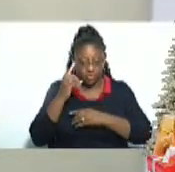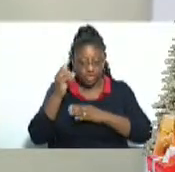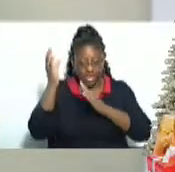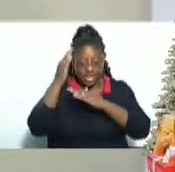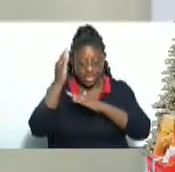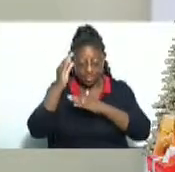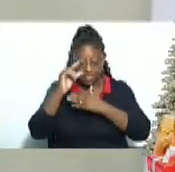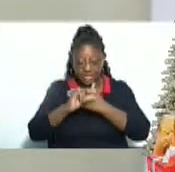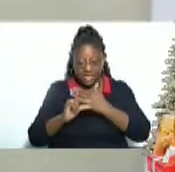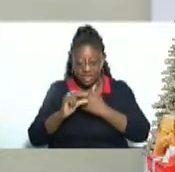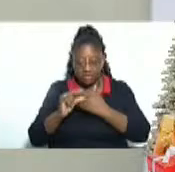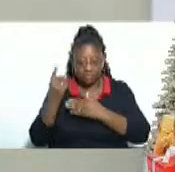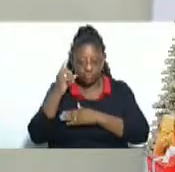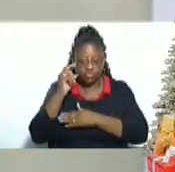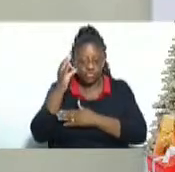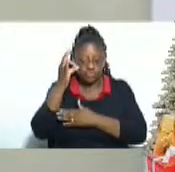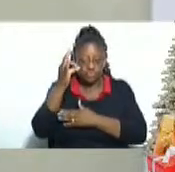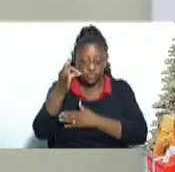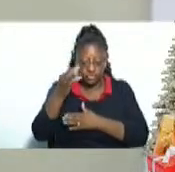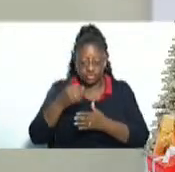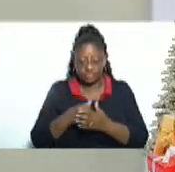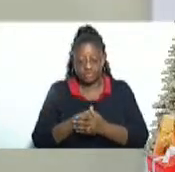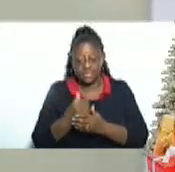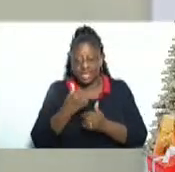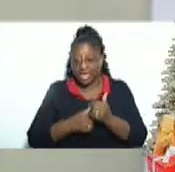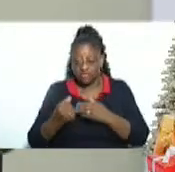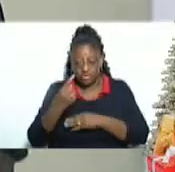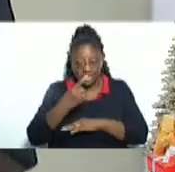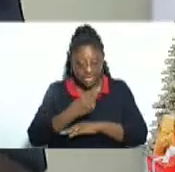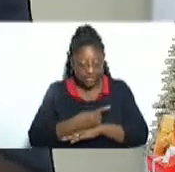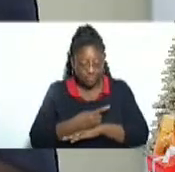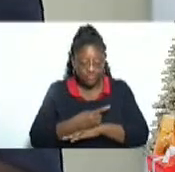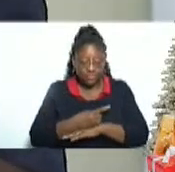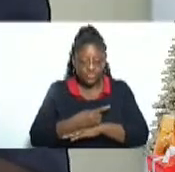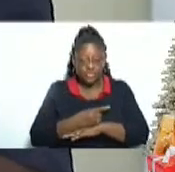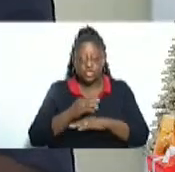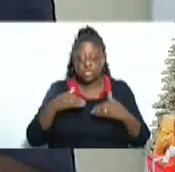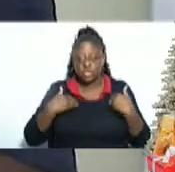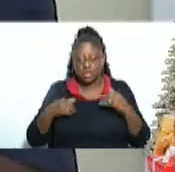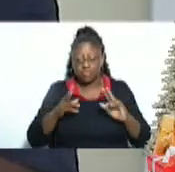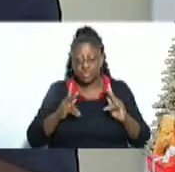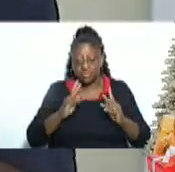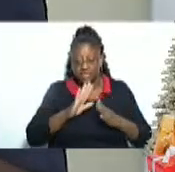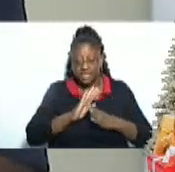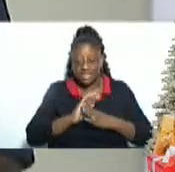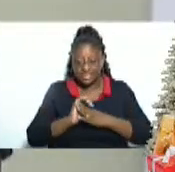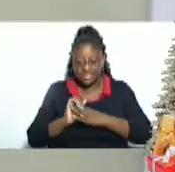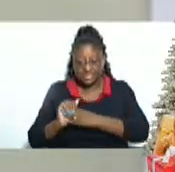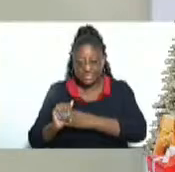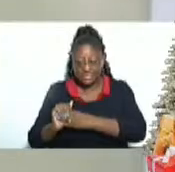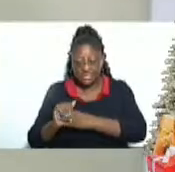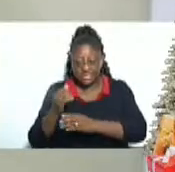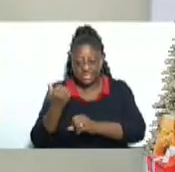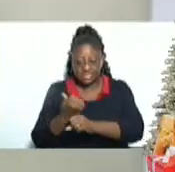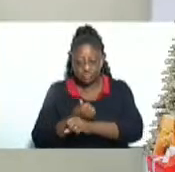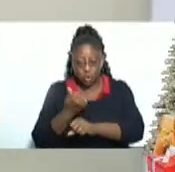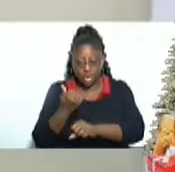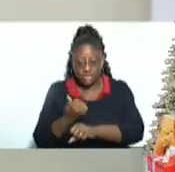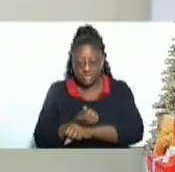and guardians of our future. Every day, Bahamian young people are leading in